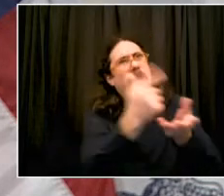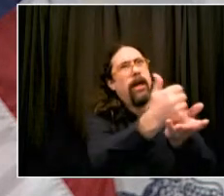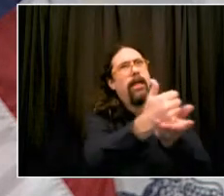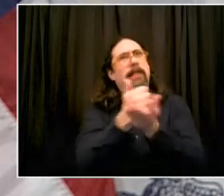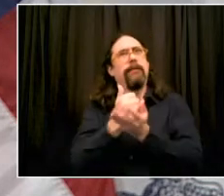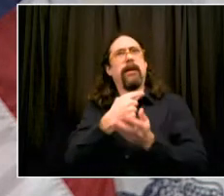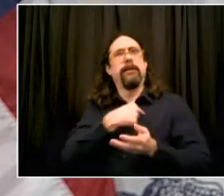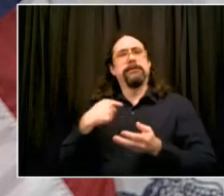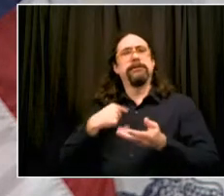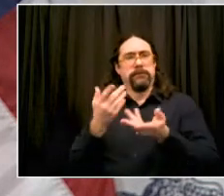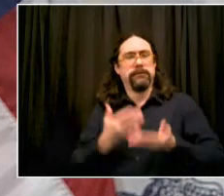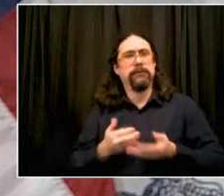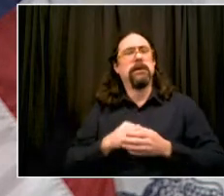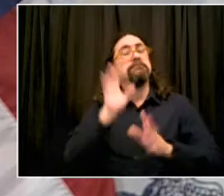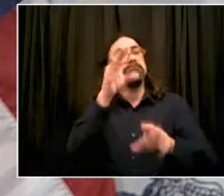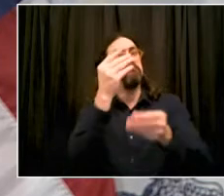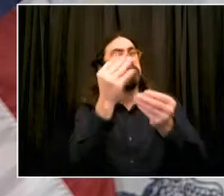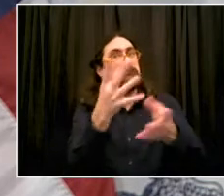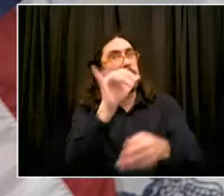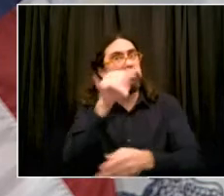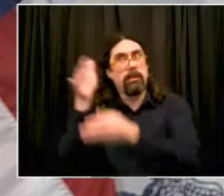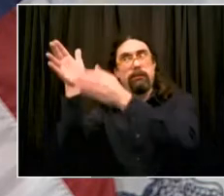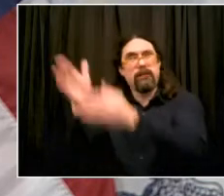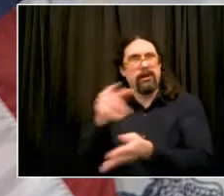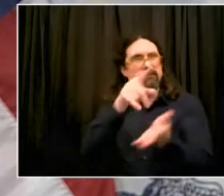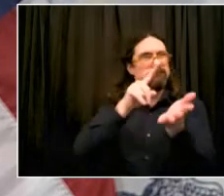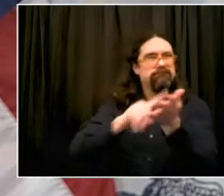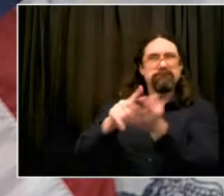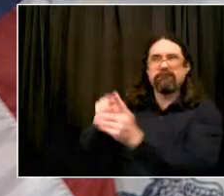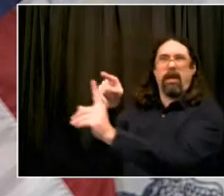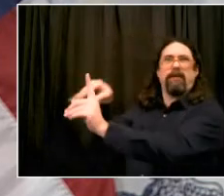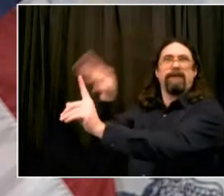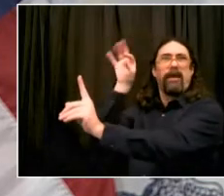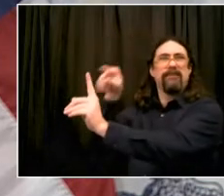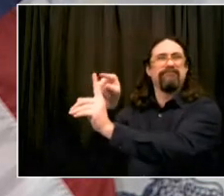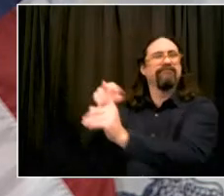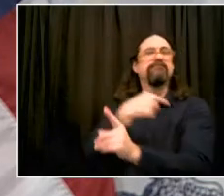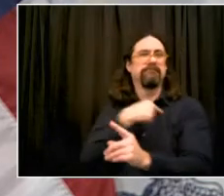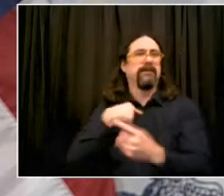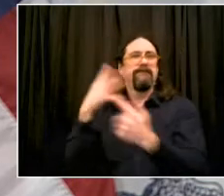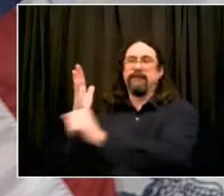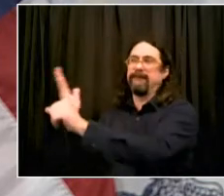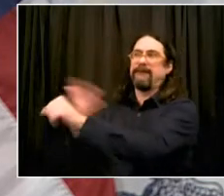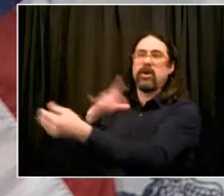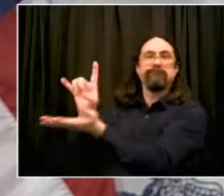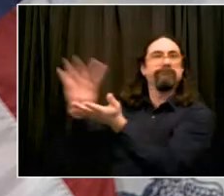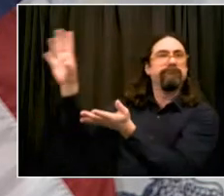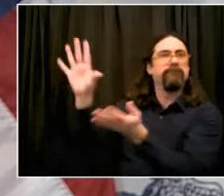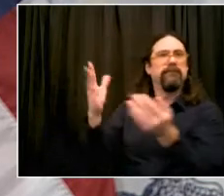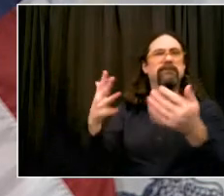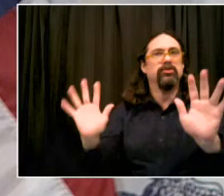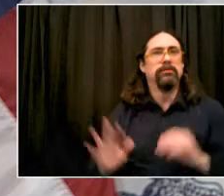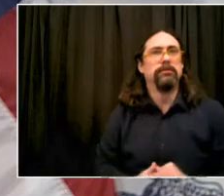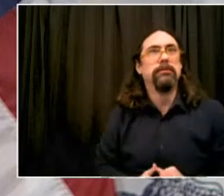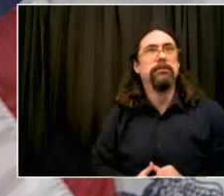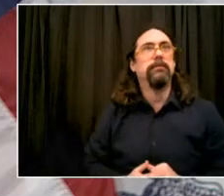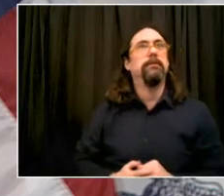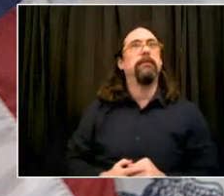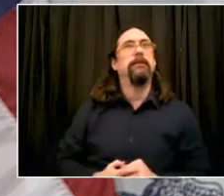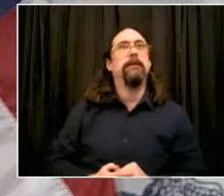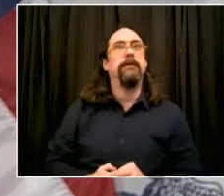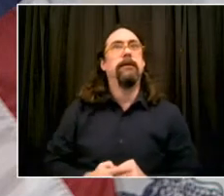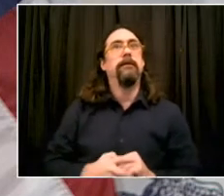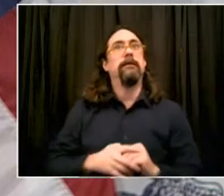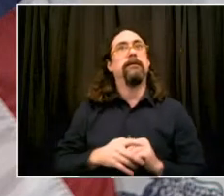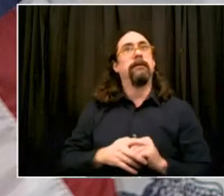We have a certain number of shelter providers where we're going to be looking at their practices to make sure that if there's